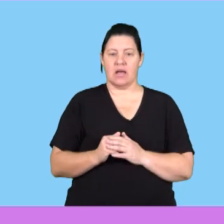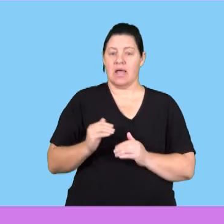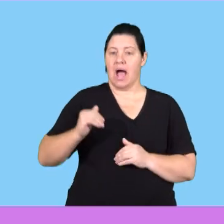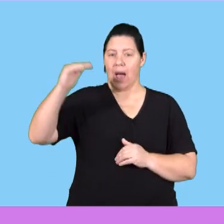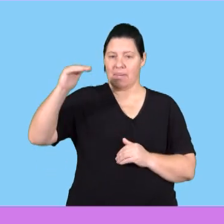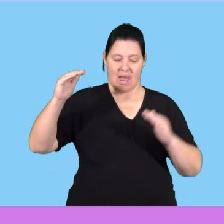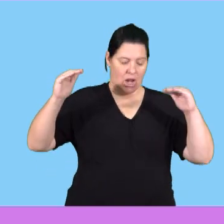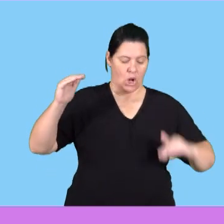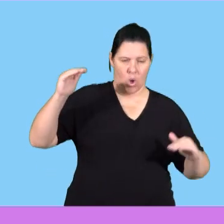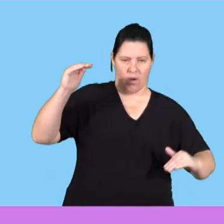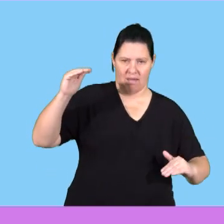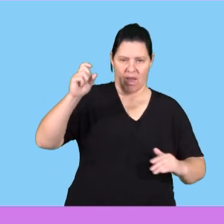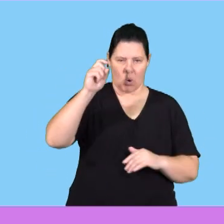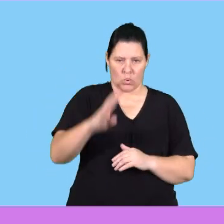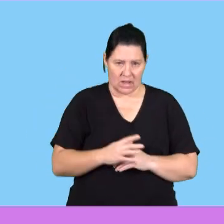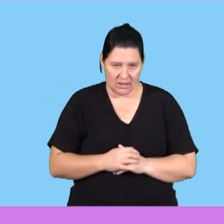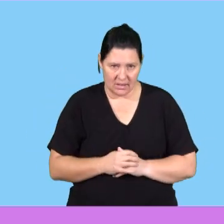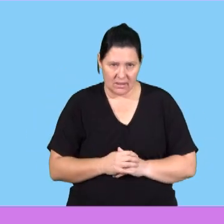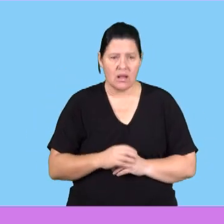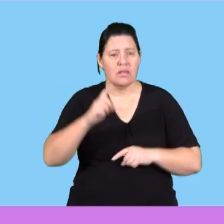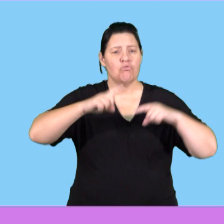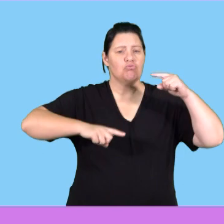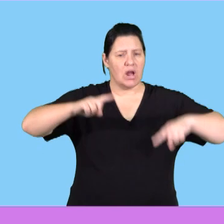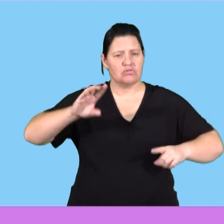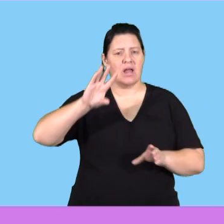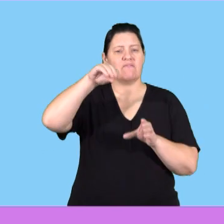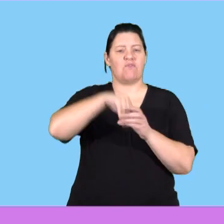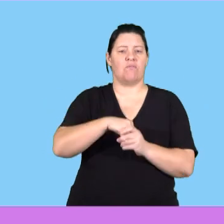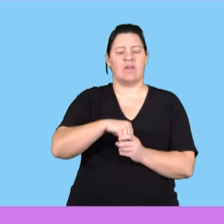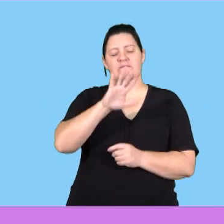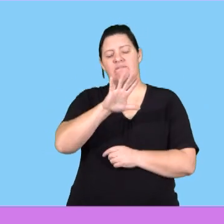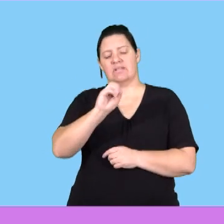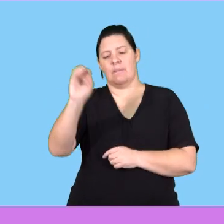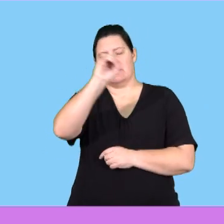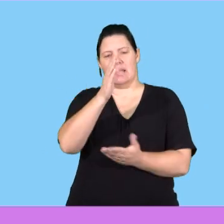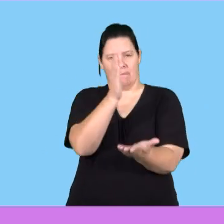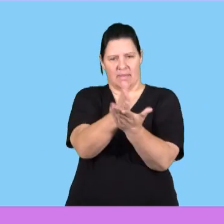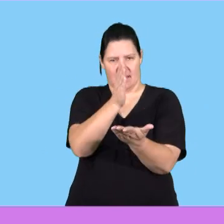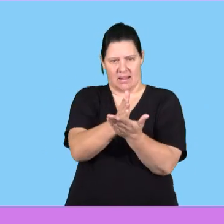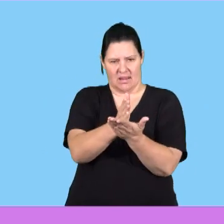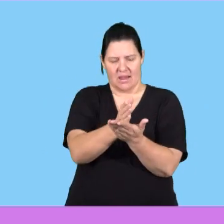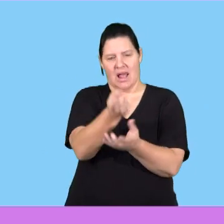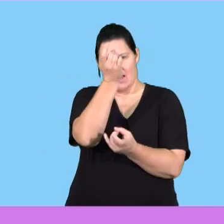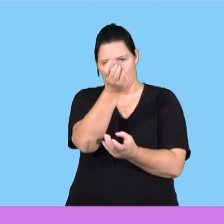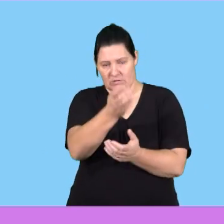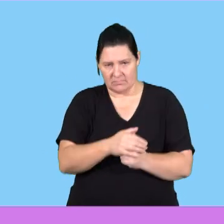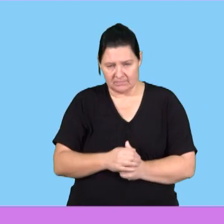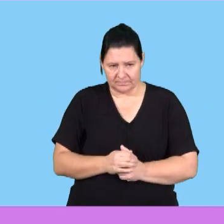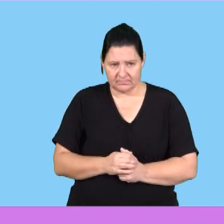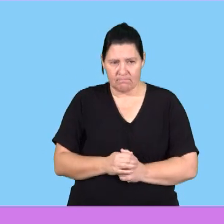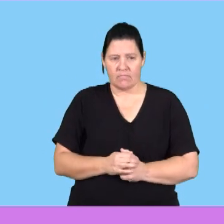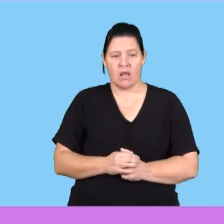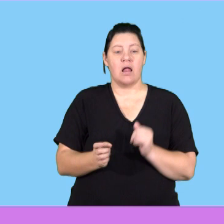the upper and the lower quartiles, and this range normally contains the middle 50% of the data.